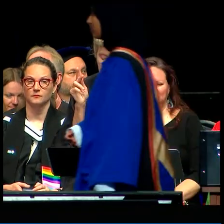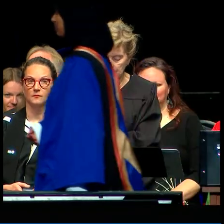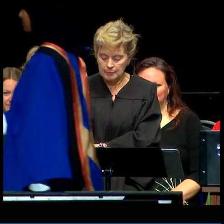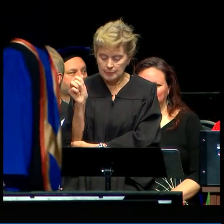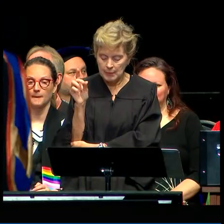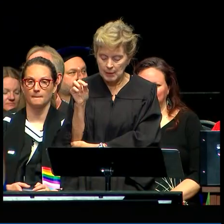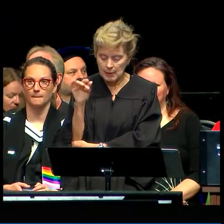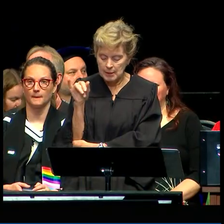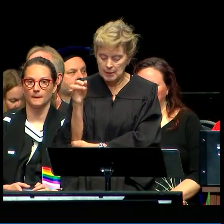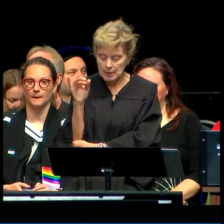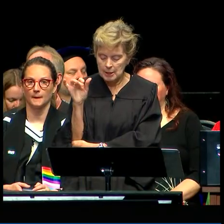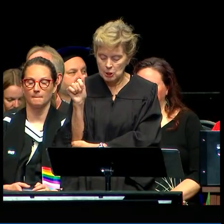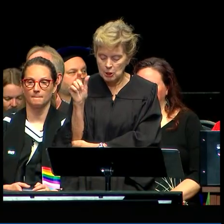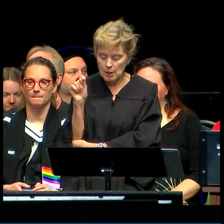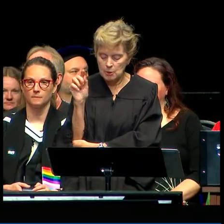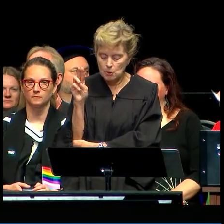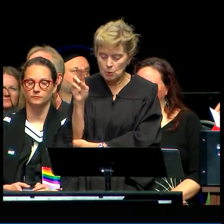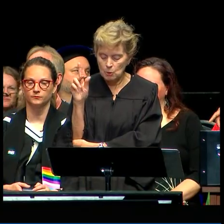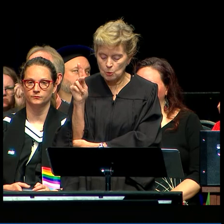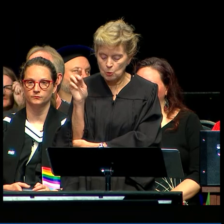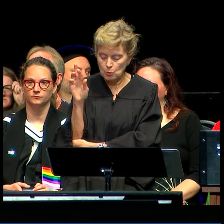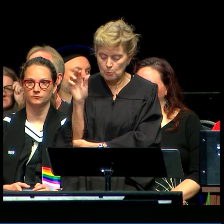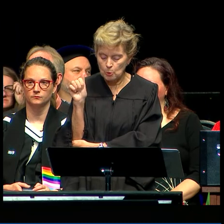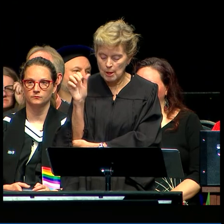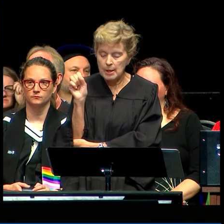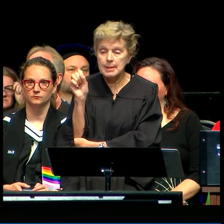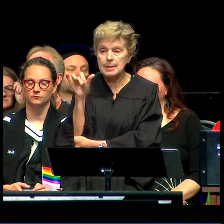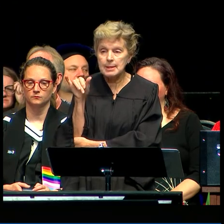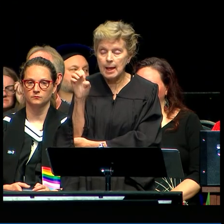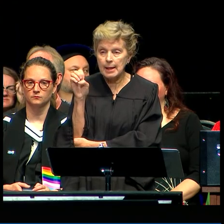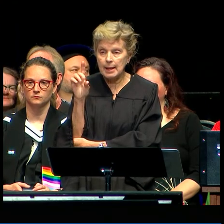Khadija Tulkubra Sayeda.